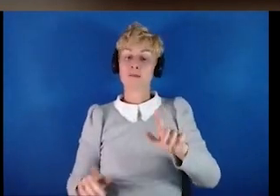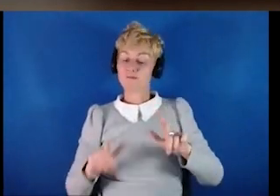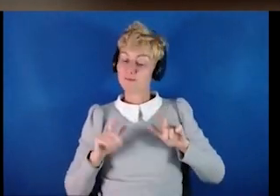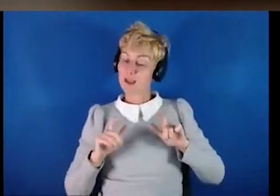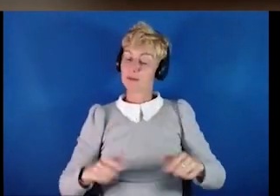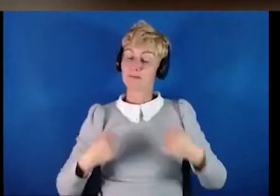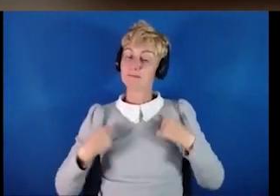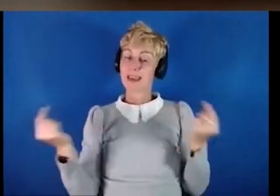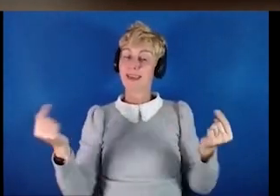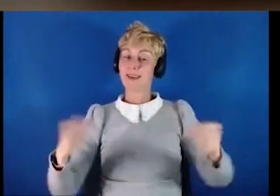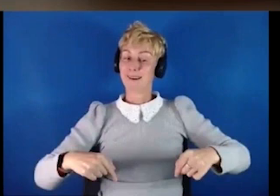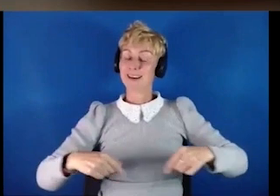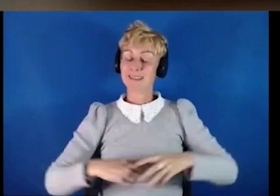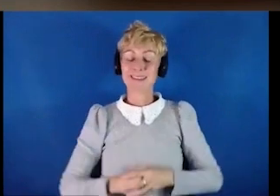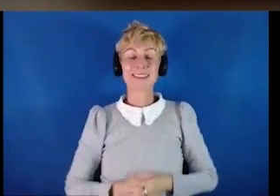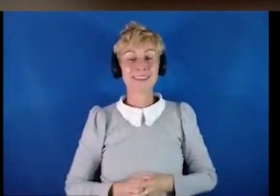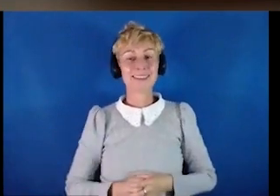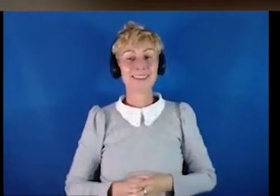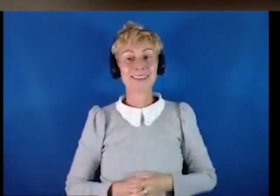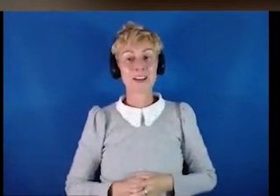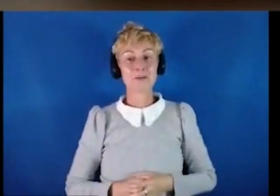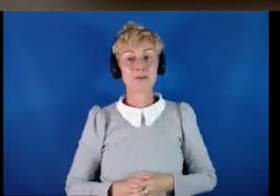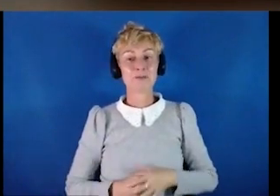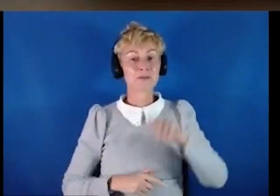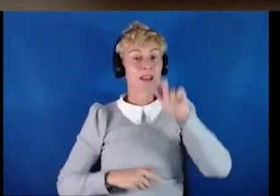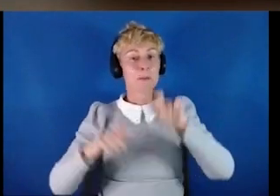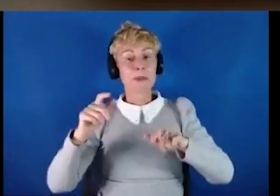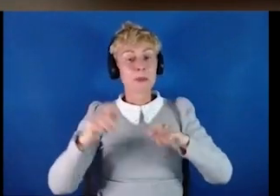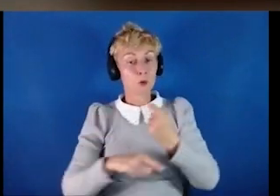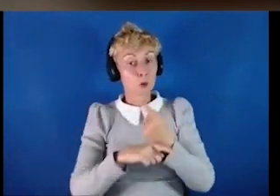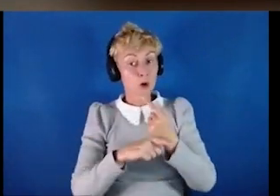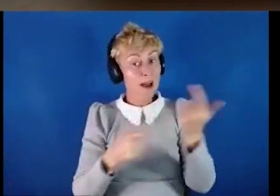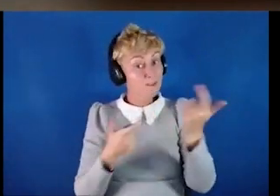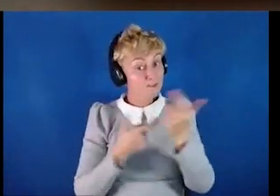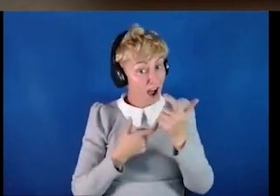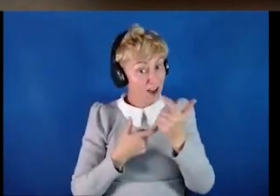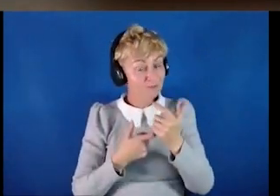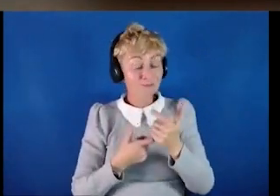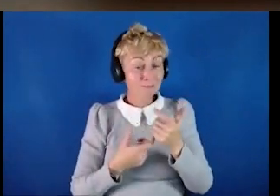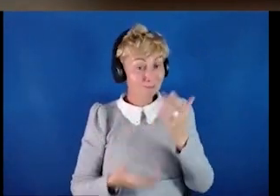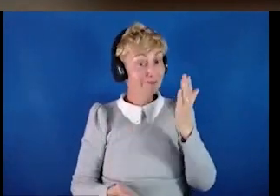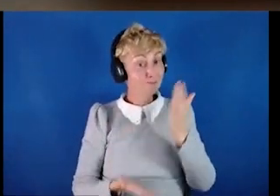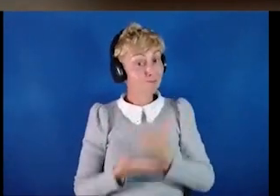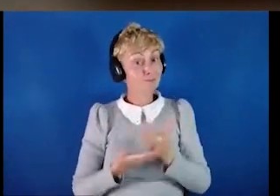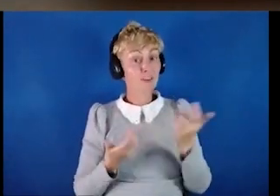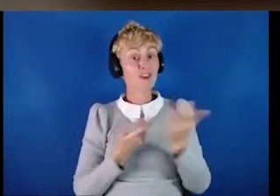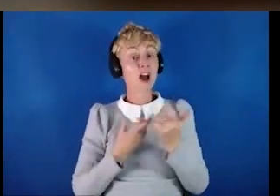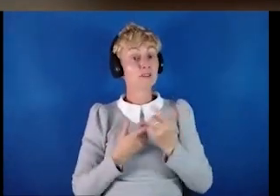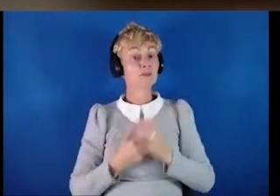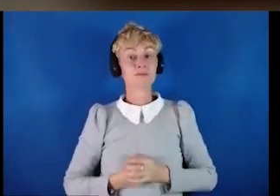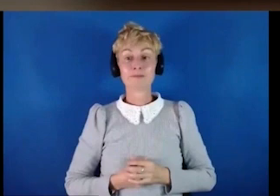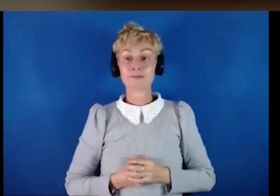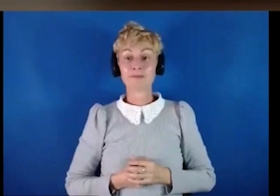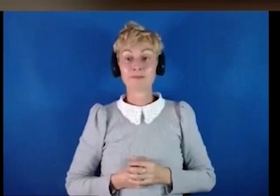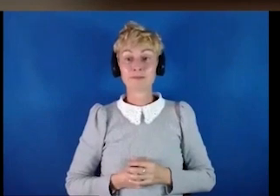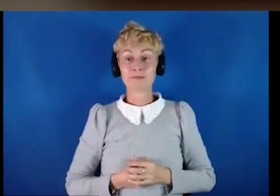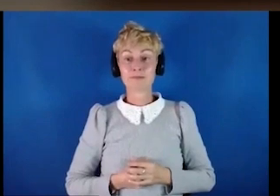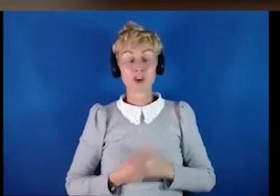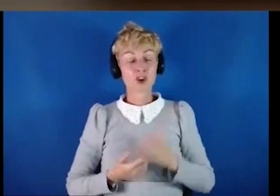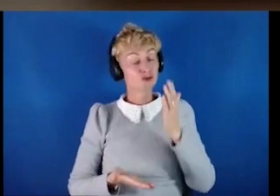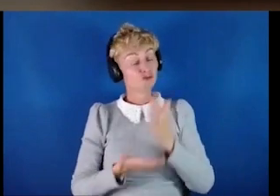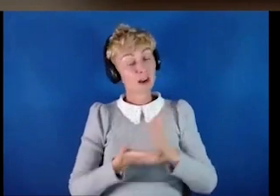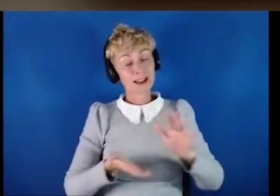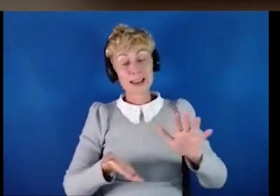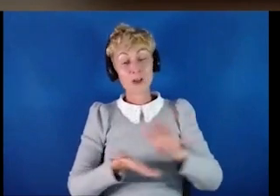up. So, you know, people were talking about fun. It was fun. It's really